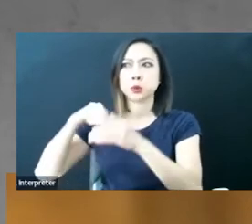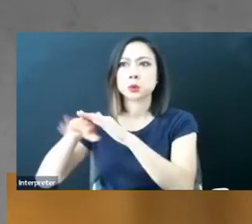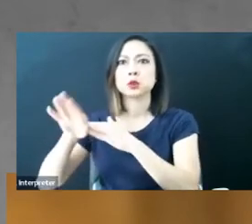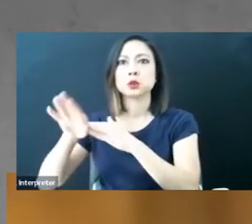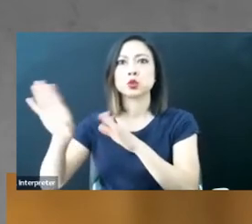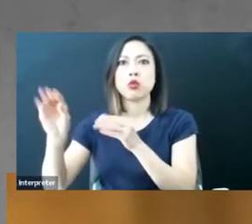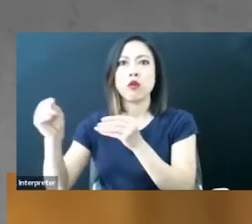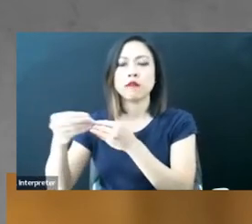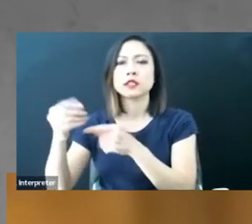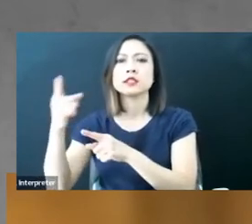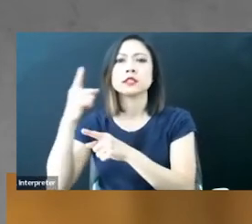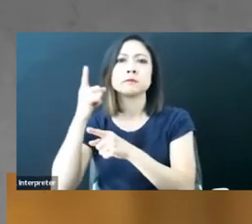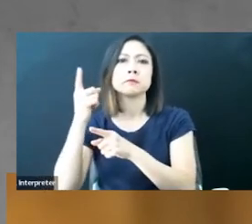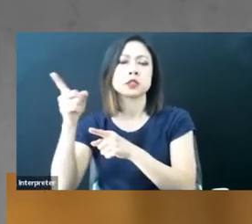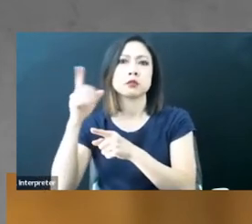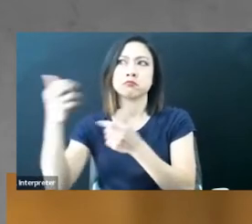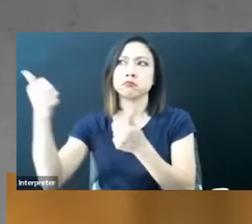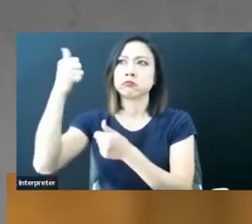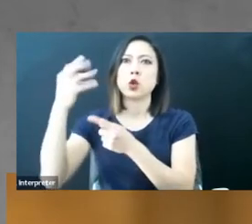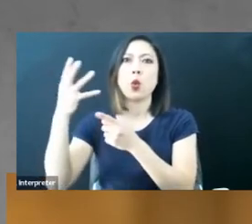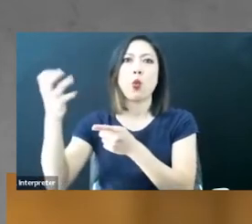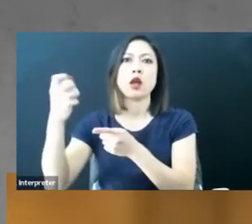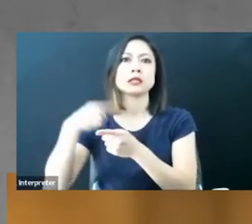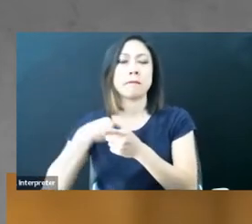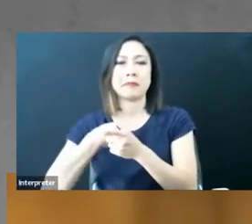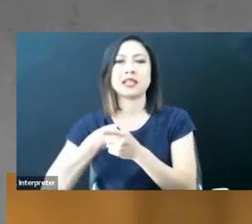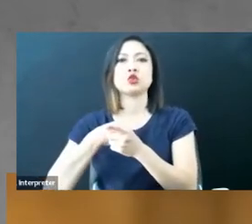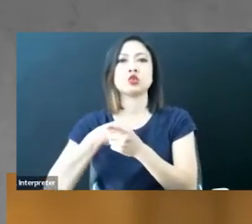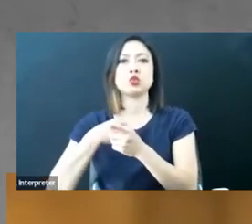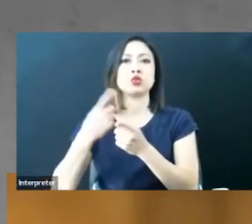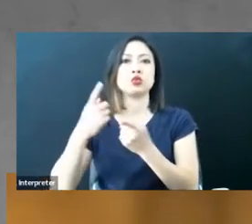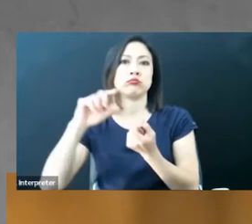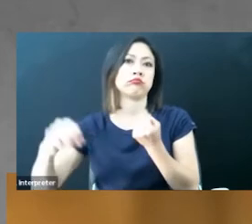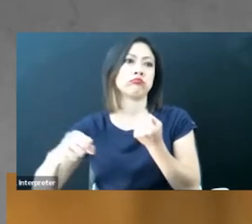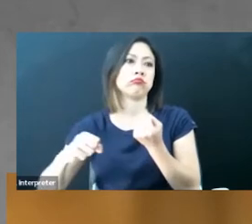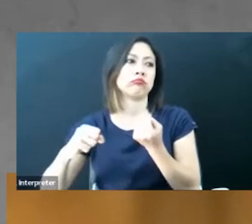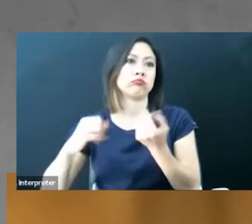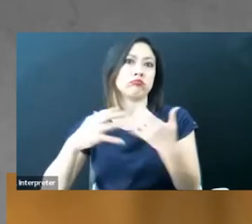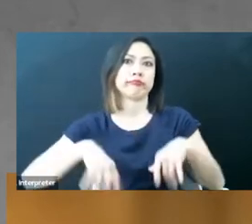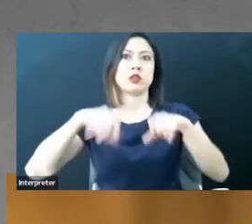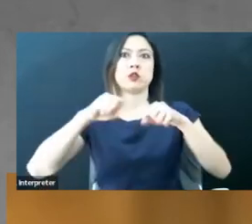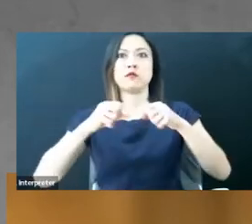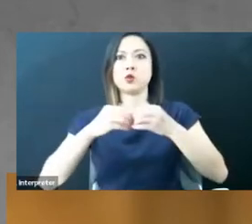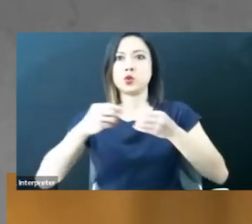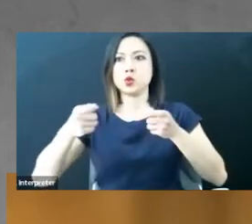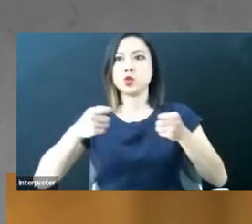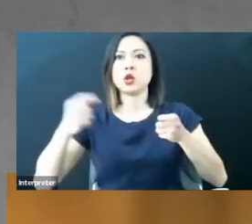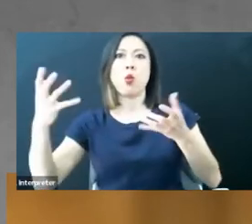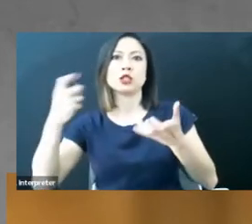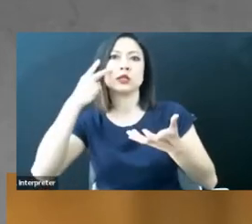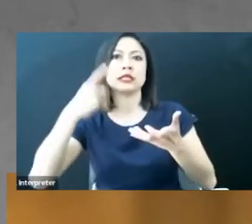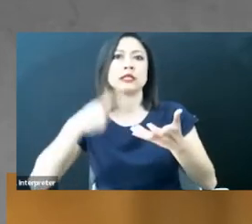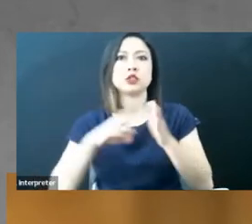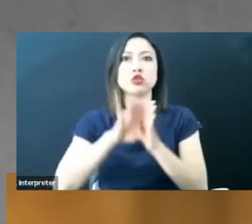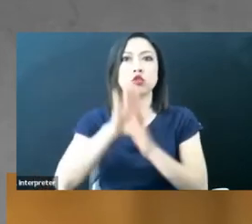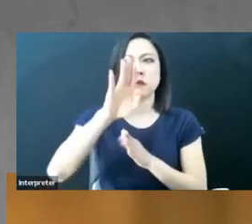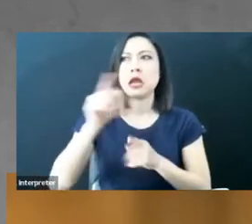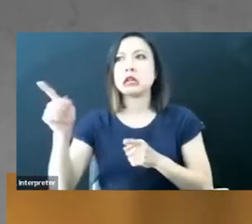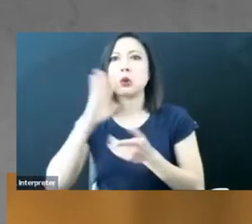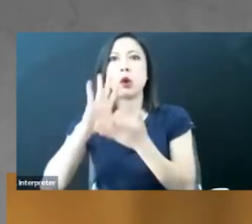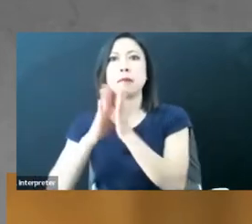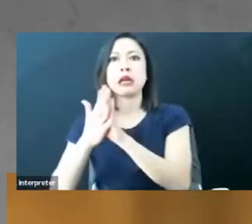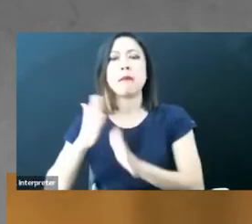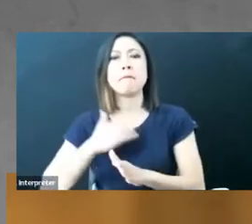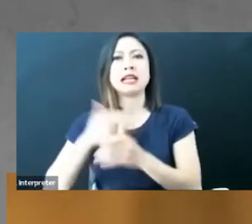cover. I will backstop you if there's an issue, and I would like to see you soar, and I will be your senior air cover. And what